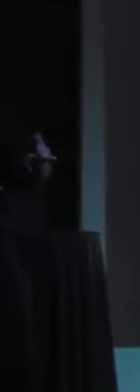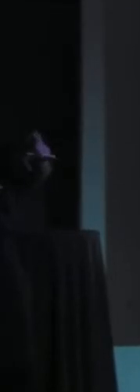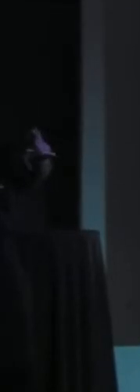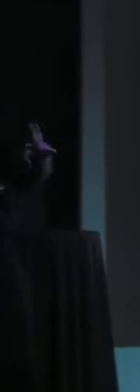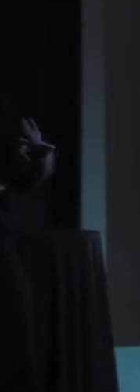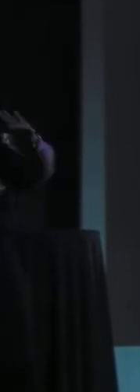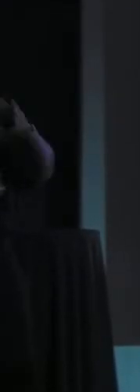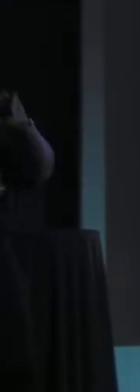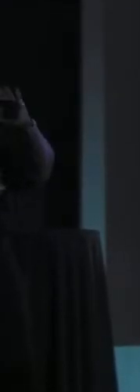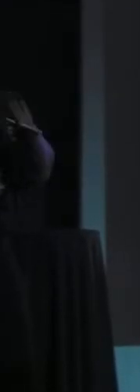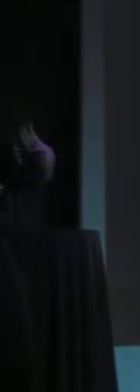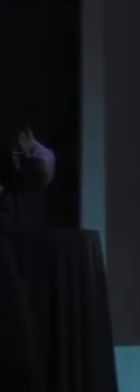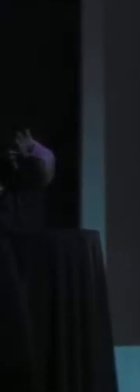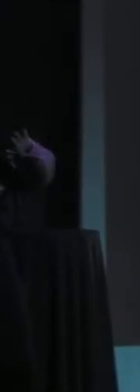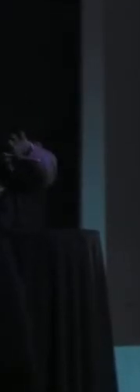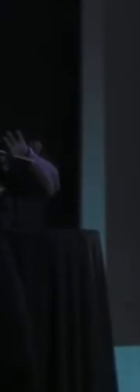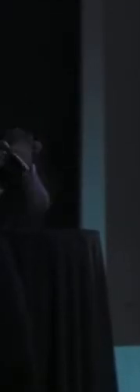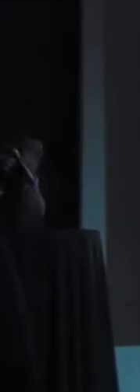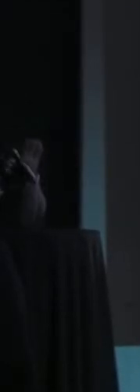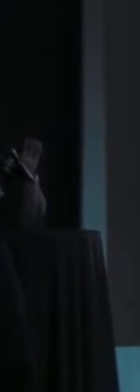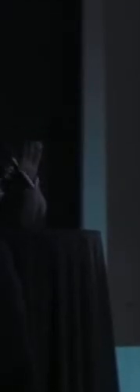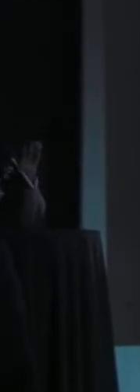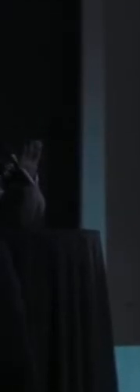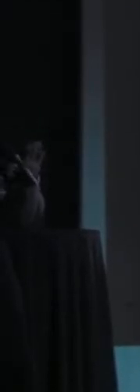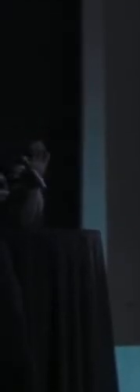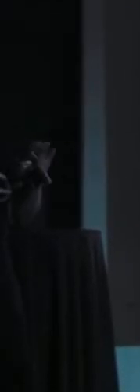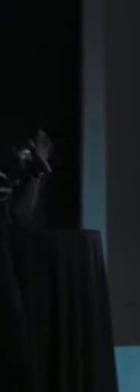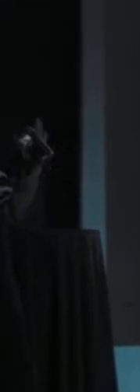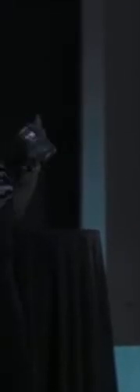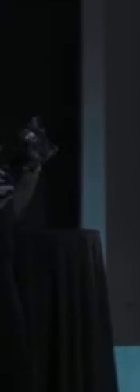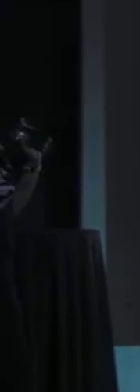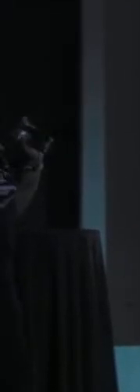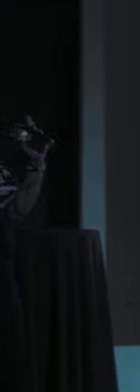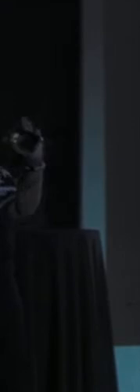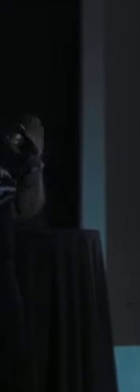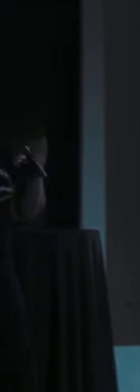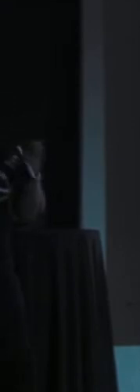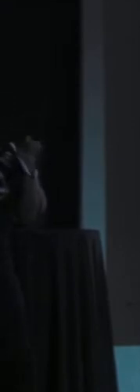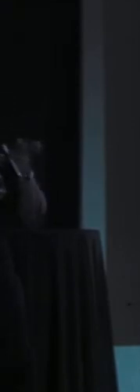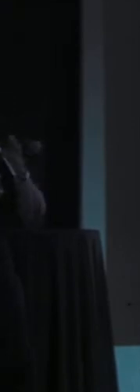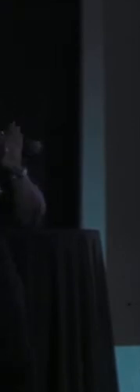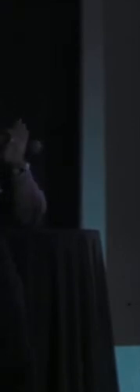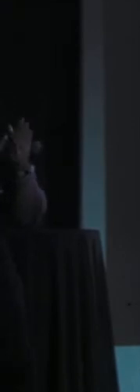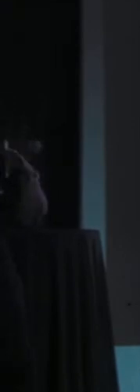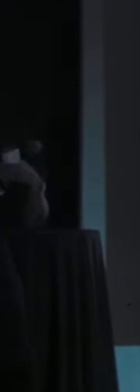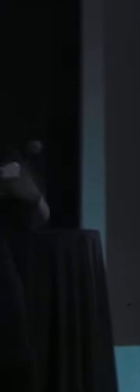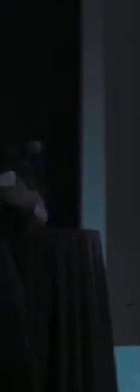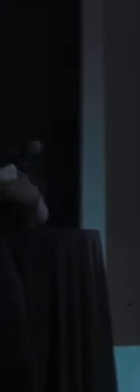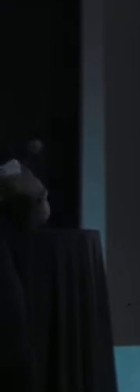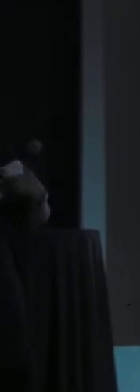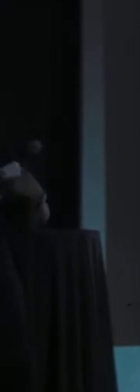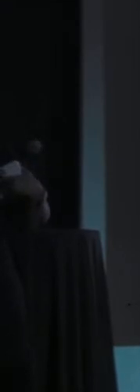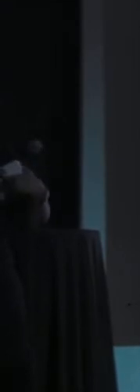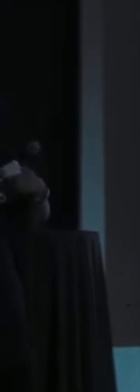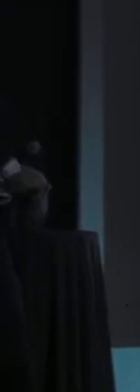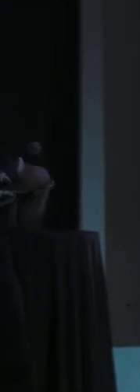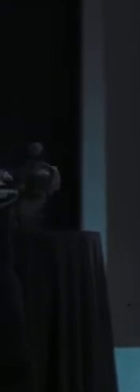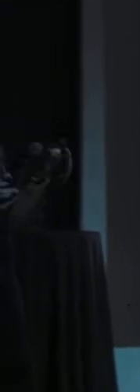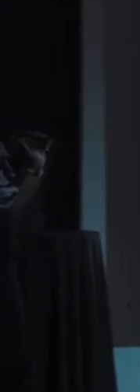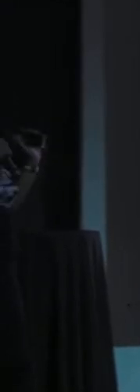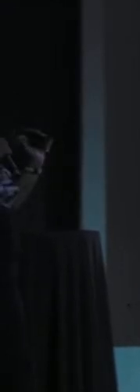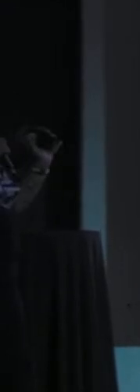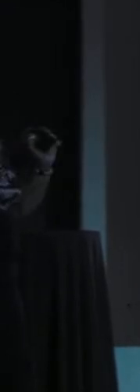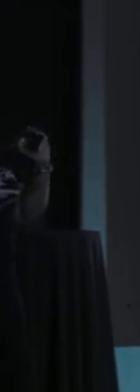Home campaign station. If you want to find out about our Bring Britney Home campaign. We have the Miss Me Tea station. We're selling these Miss Me Teas for